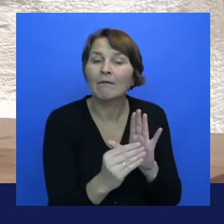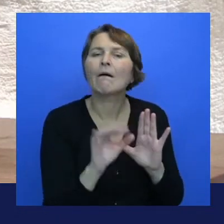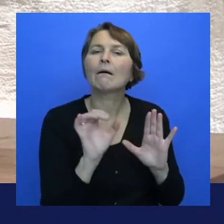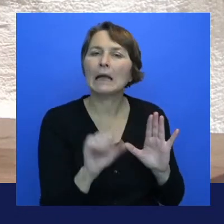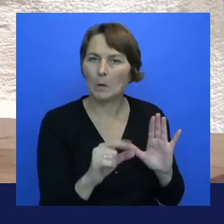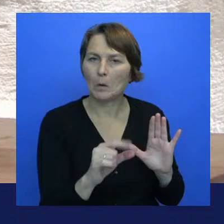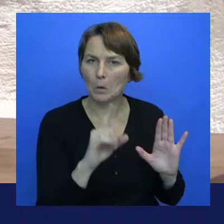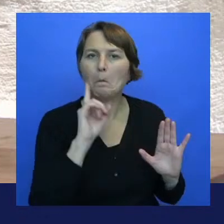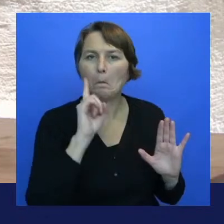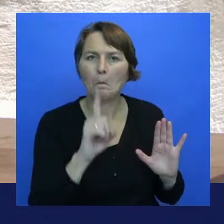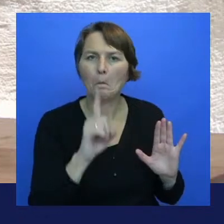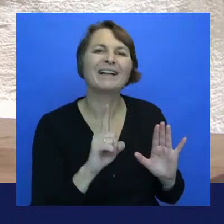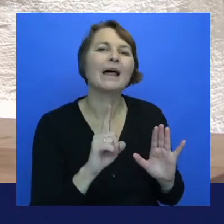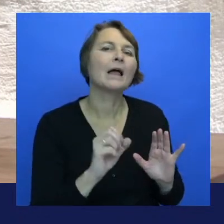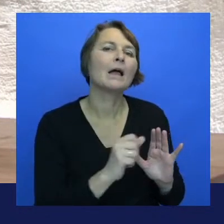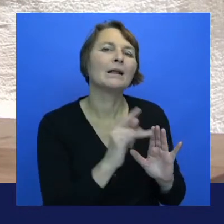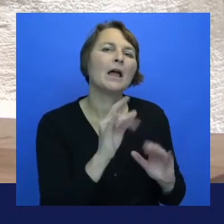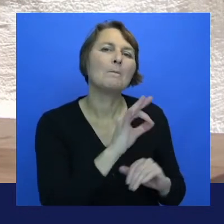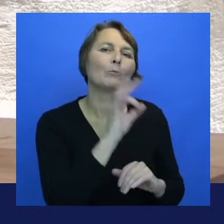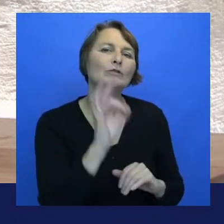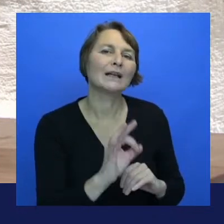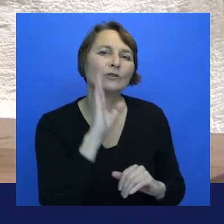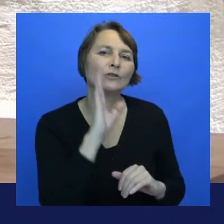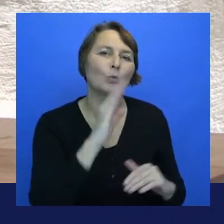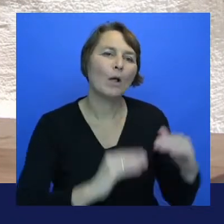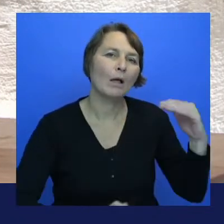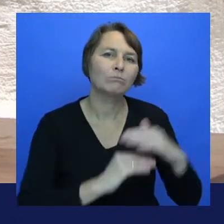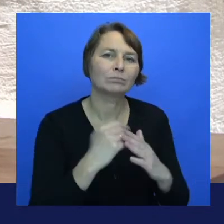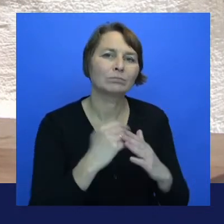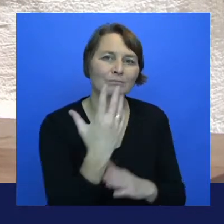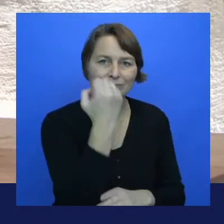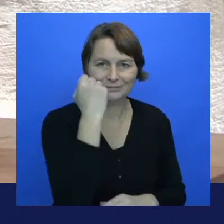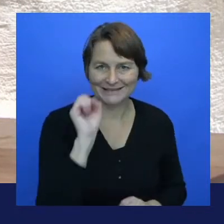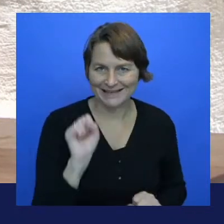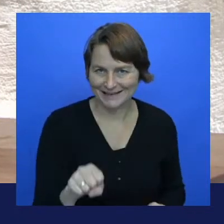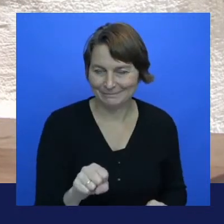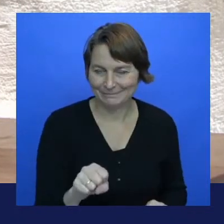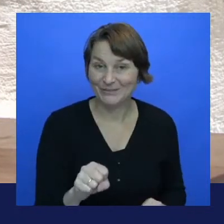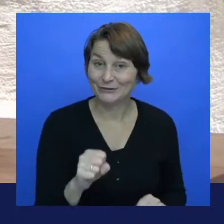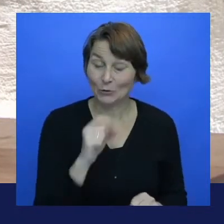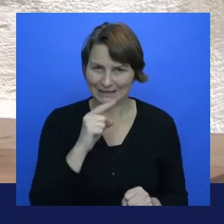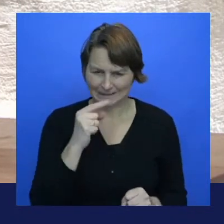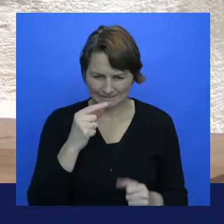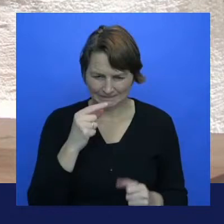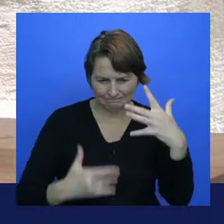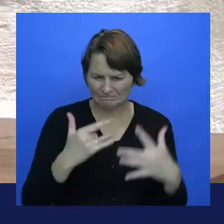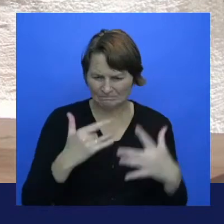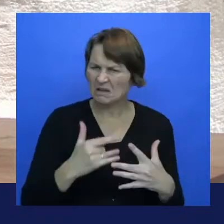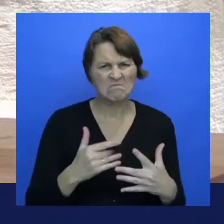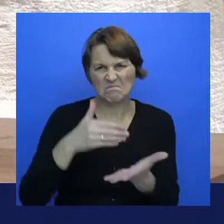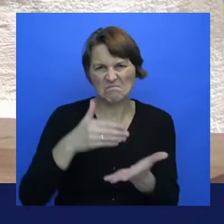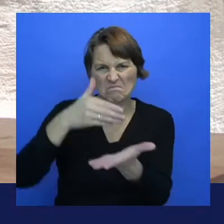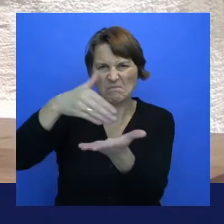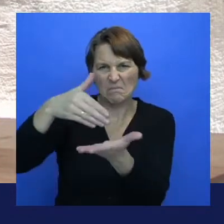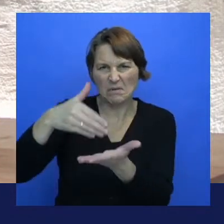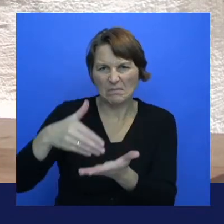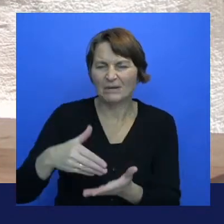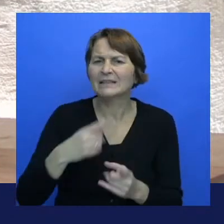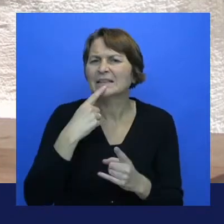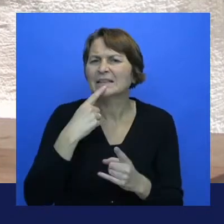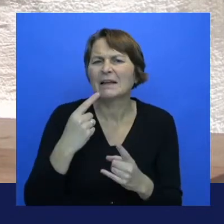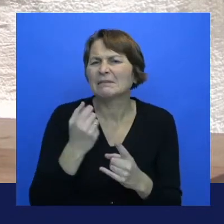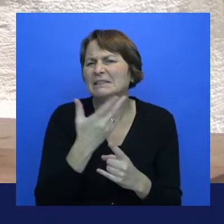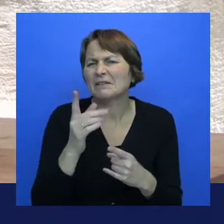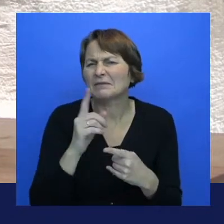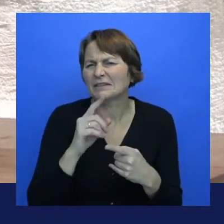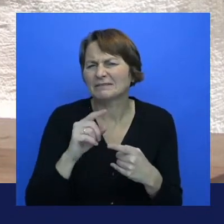accurate percentage is something, right? So, and you can literally mathematically define that. And there's something called VC dimension. There's an